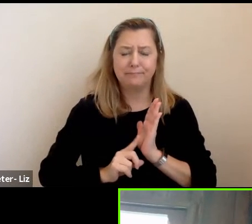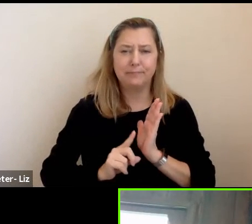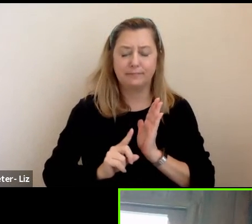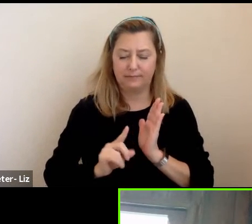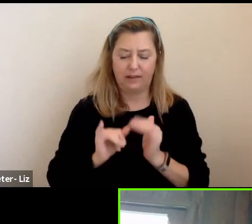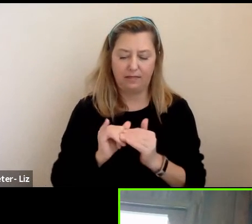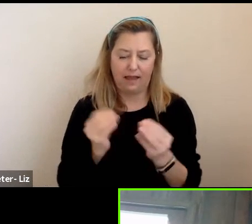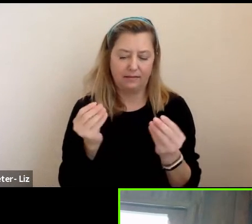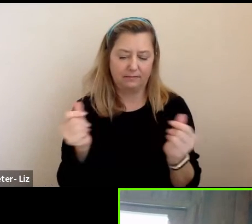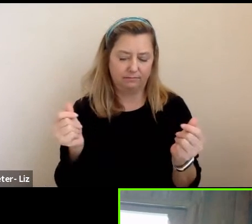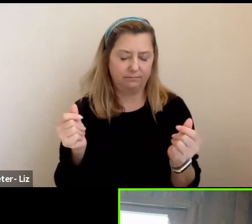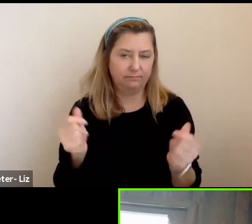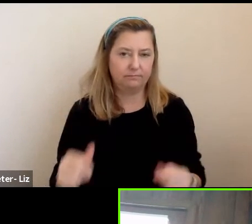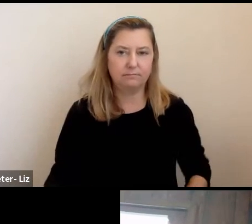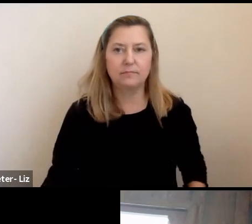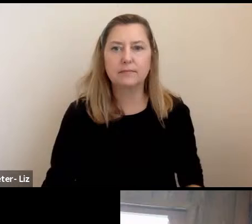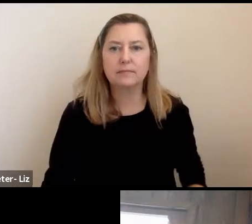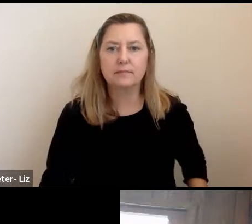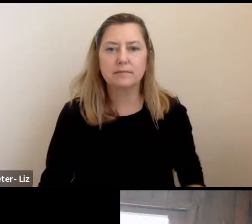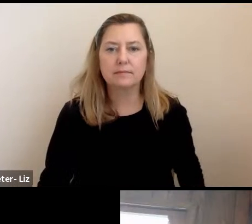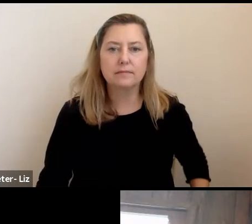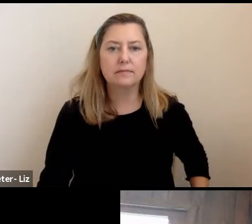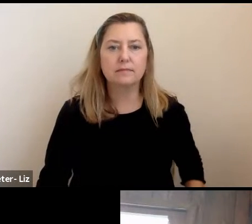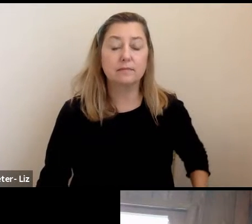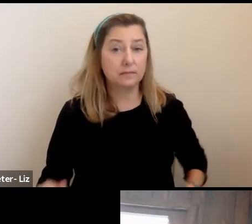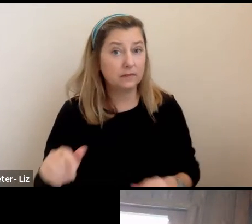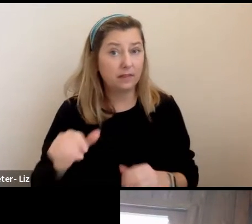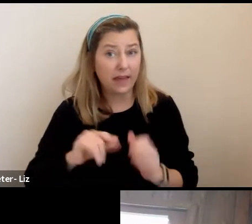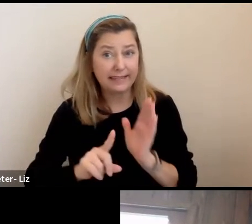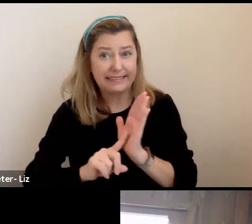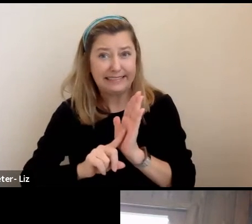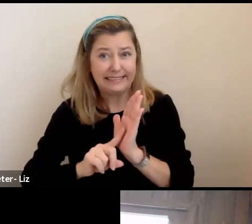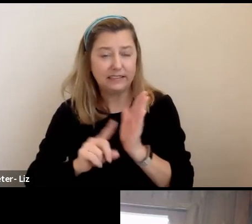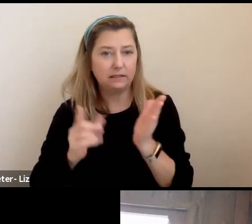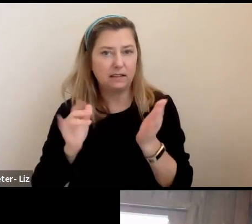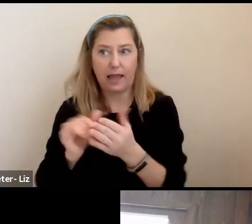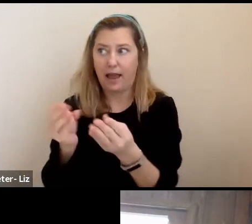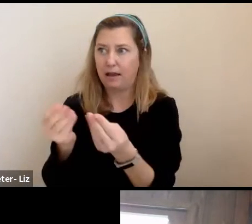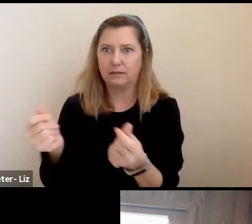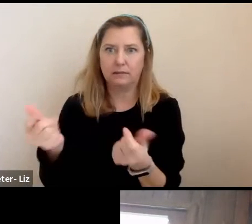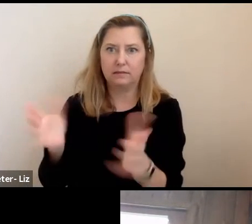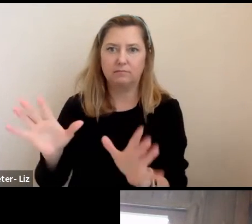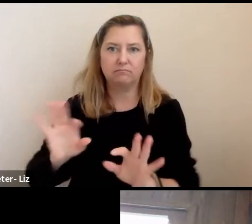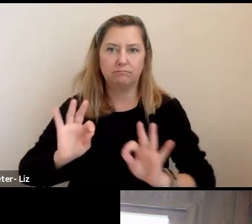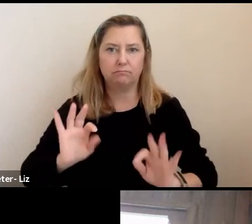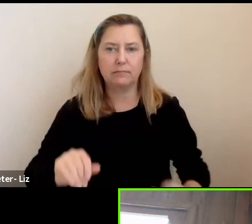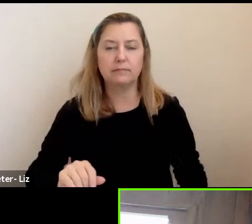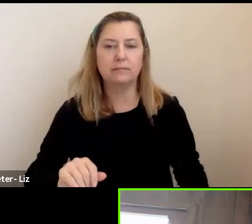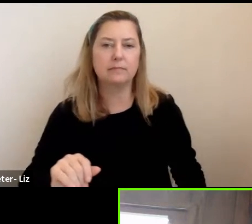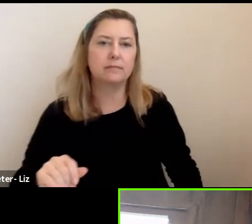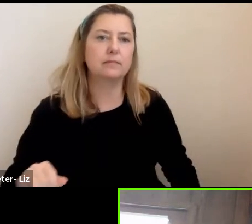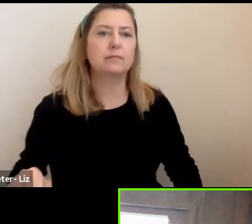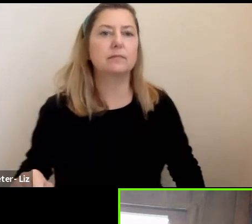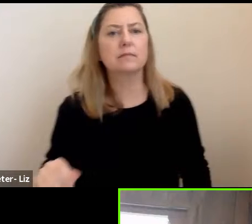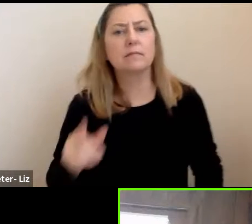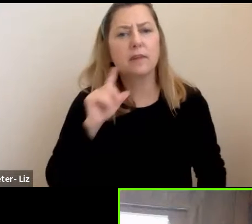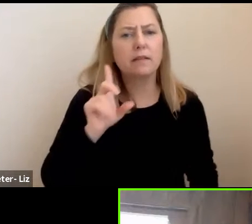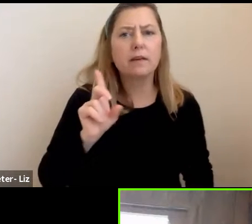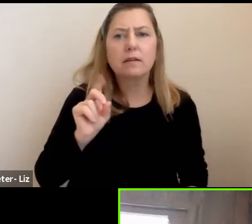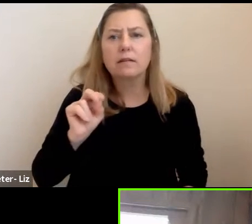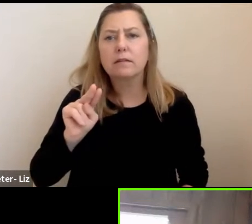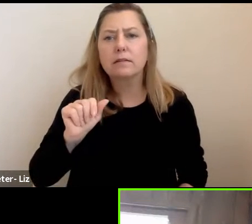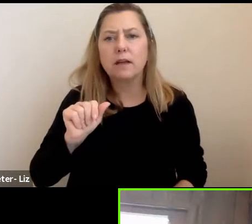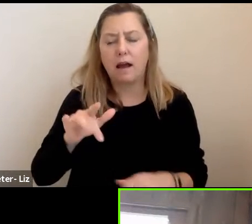buzzing is gone. The little thing is gone. Buzzing is gone? Yep. Okay. As soon All as right. Donna muted her